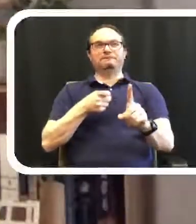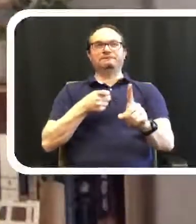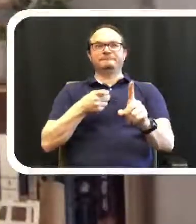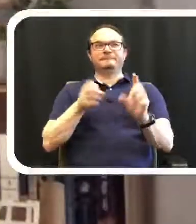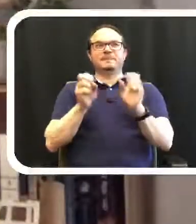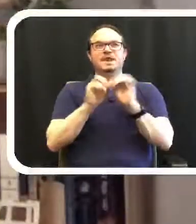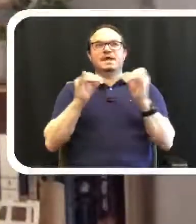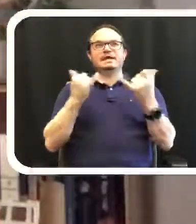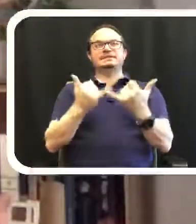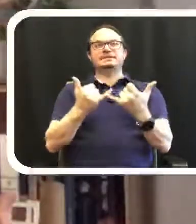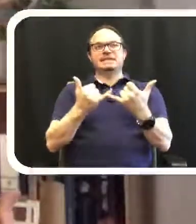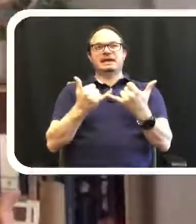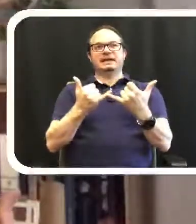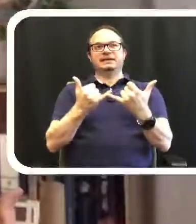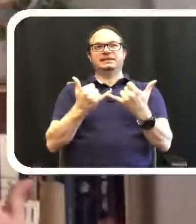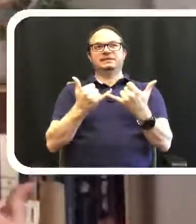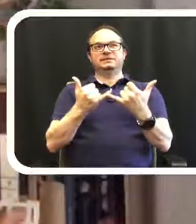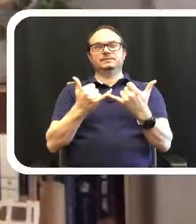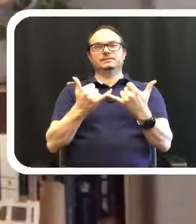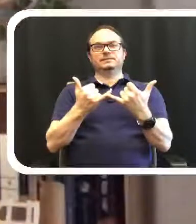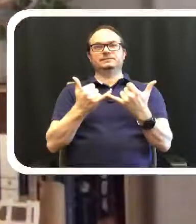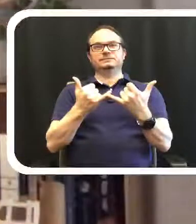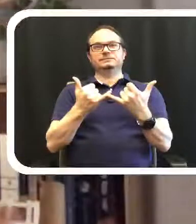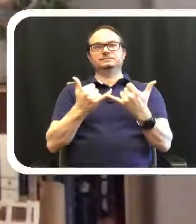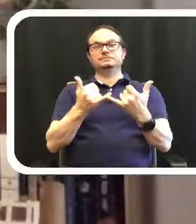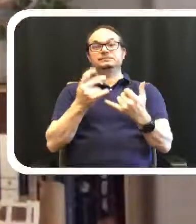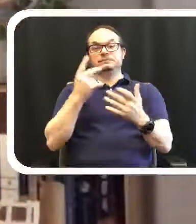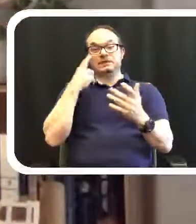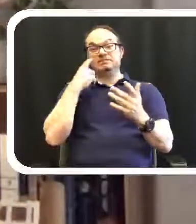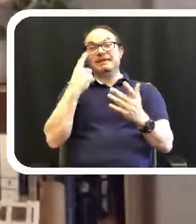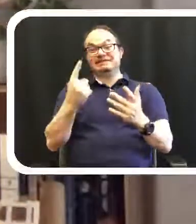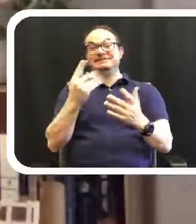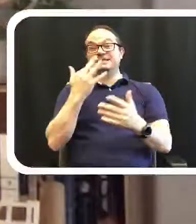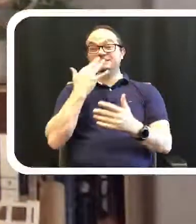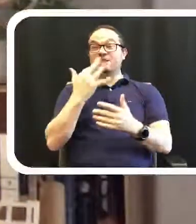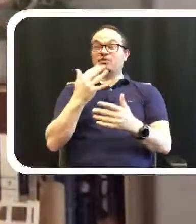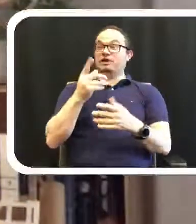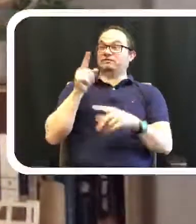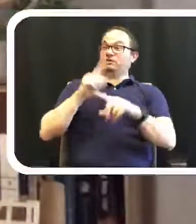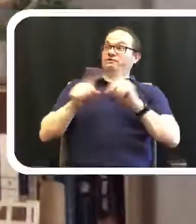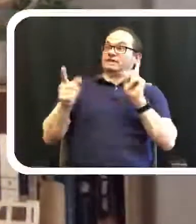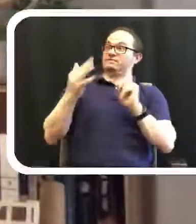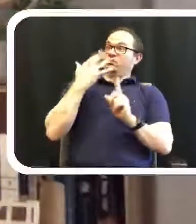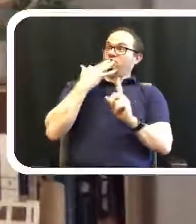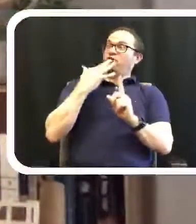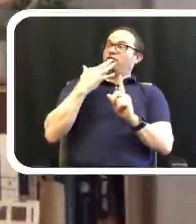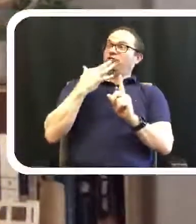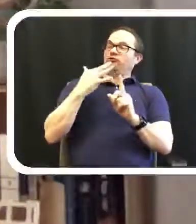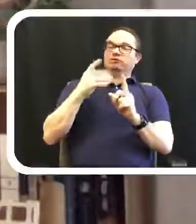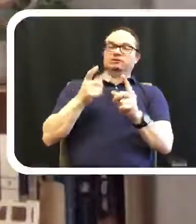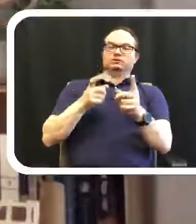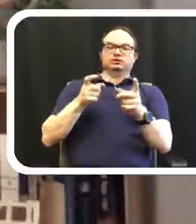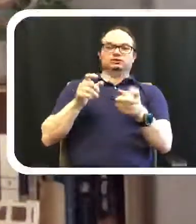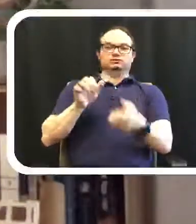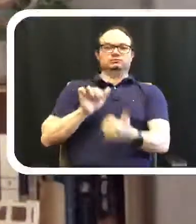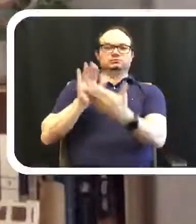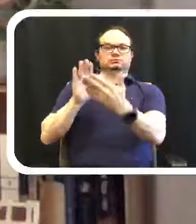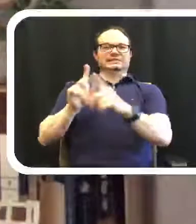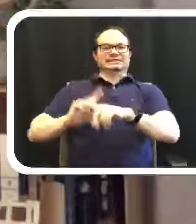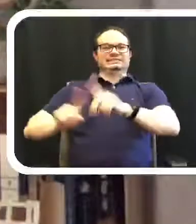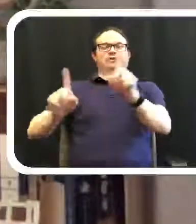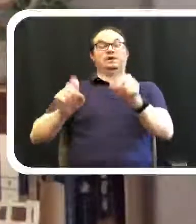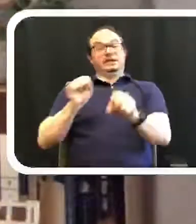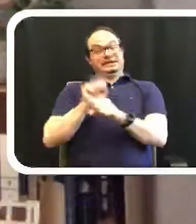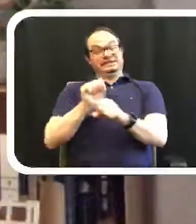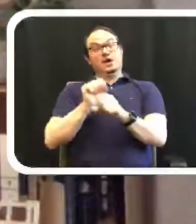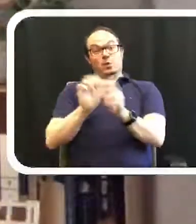a society that sees color and treats people of color very differently. And it's a workbook that you